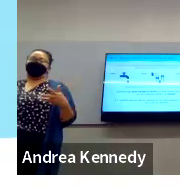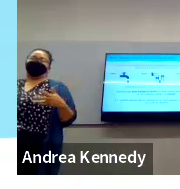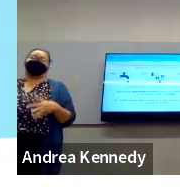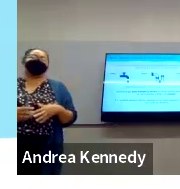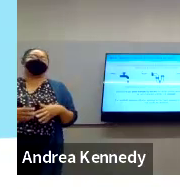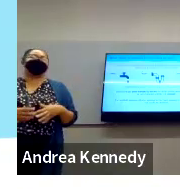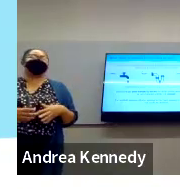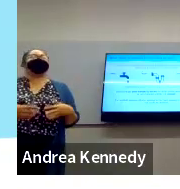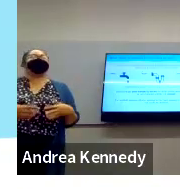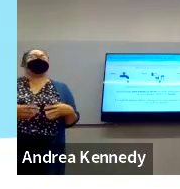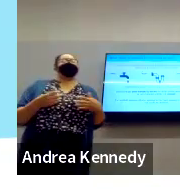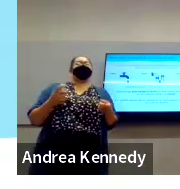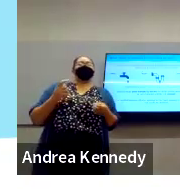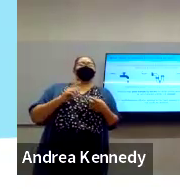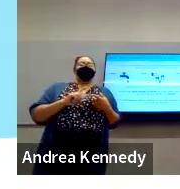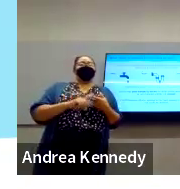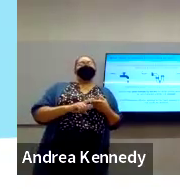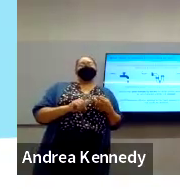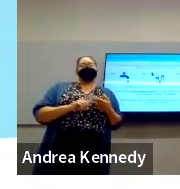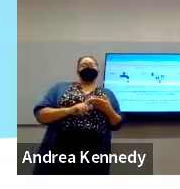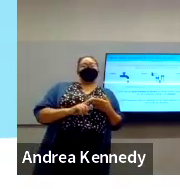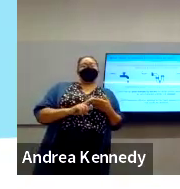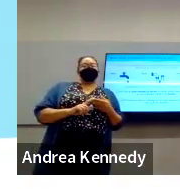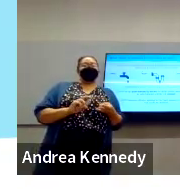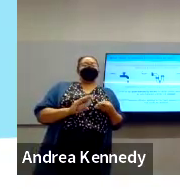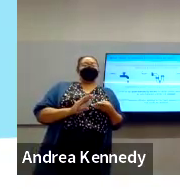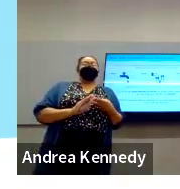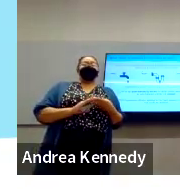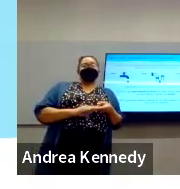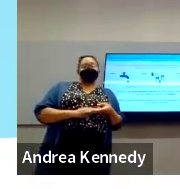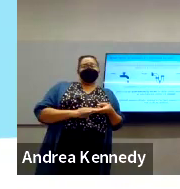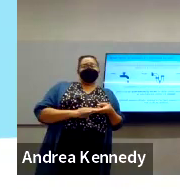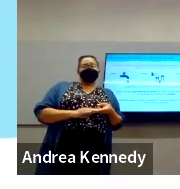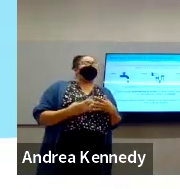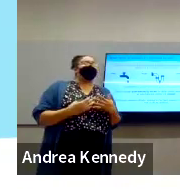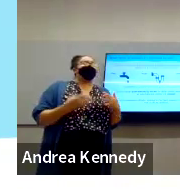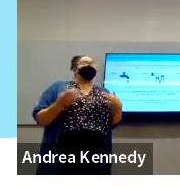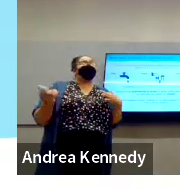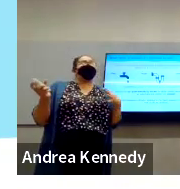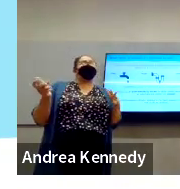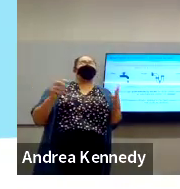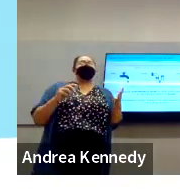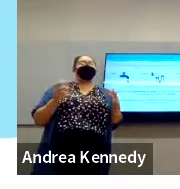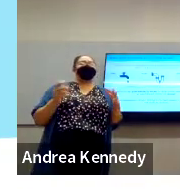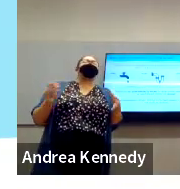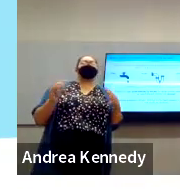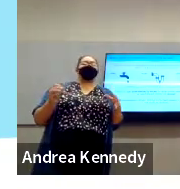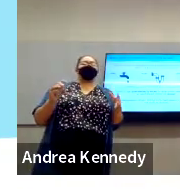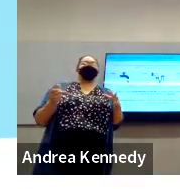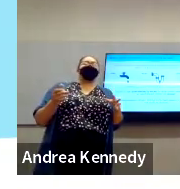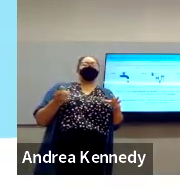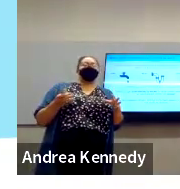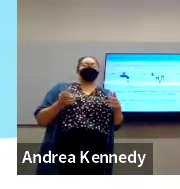like Conservice. So generally, that would include water, sewer, and garbage. There are